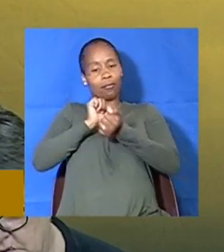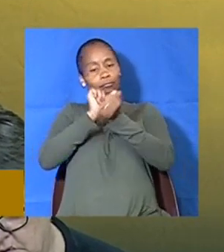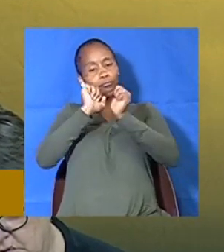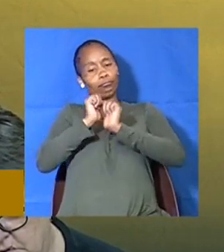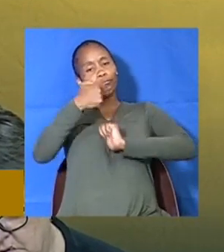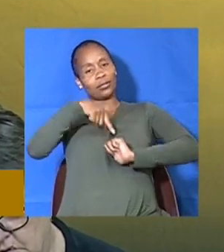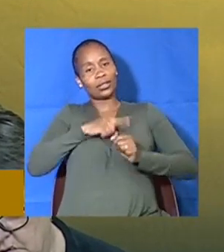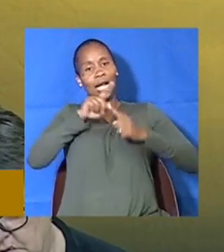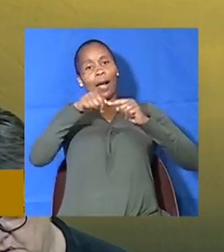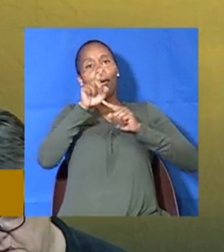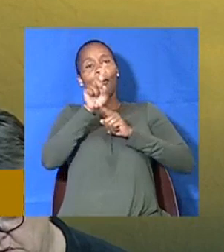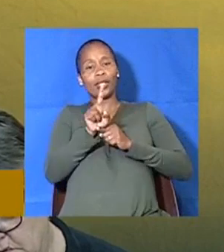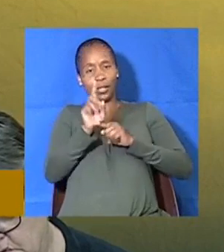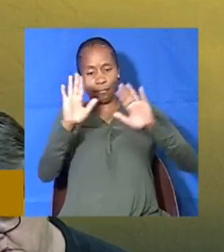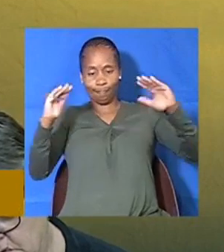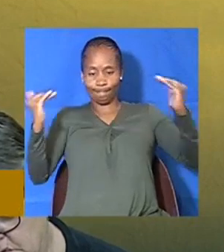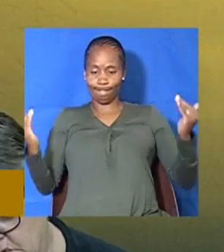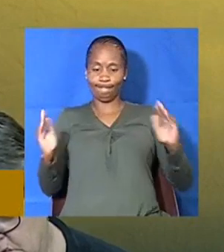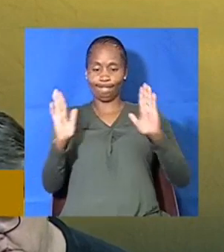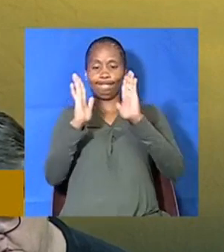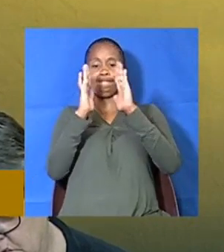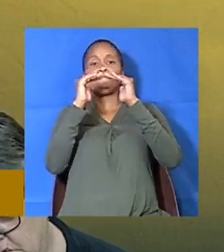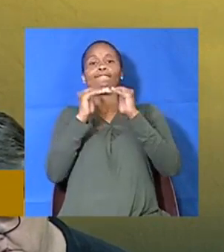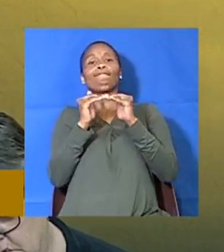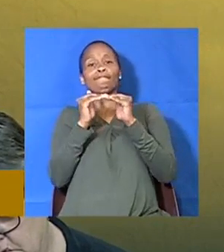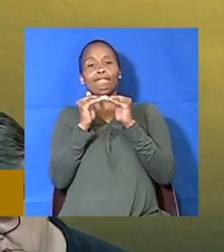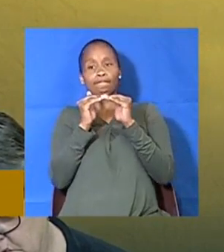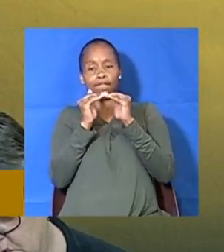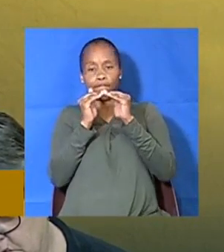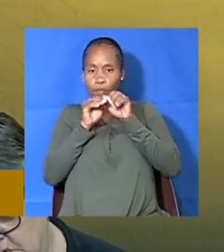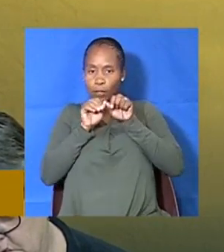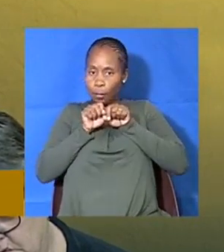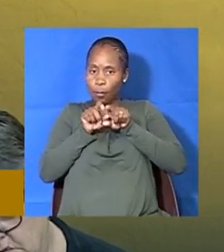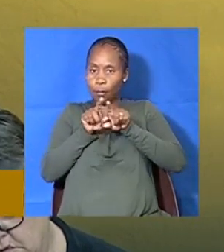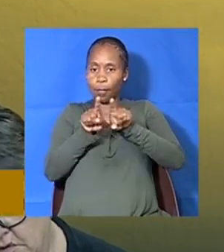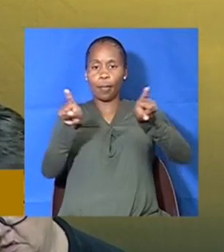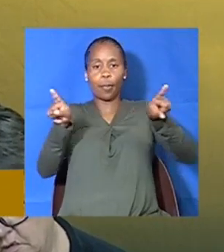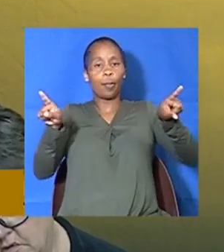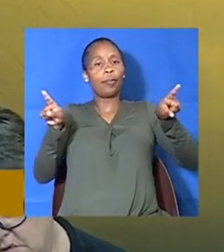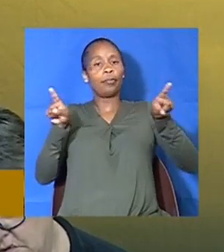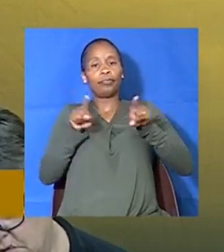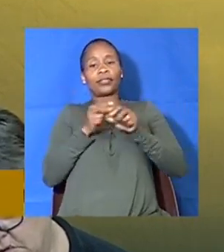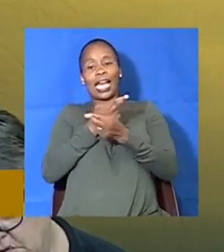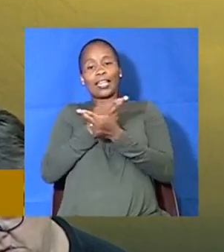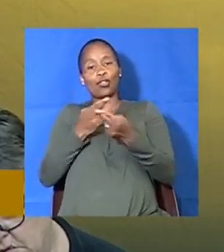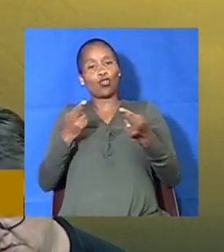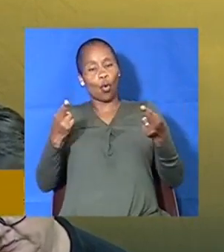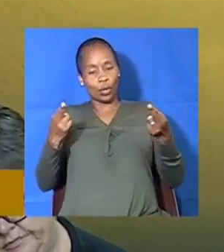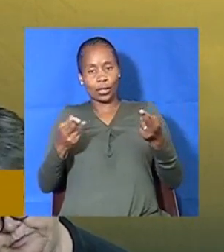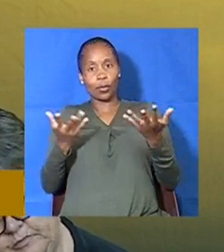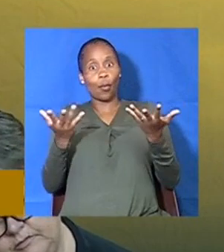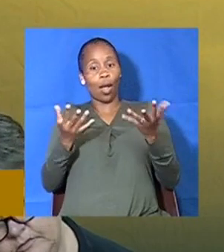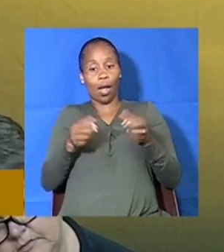Province, Honorable Leswafu Joshua Matlong, and your entourage from the province.